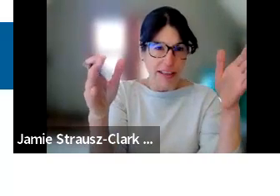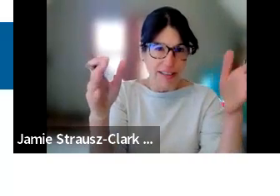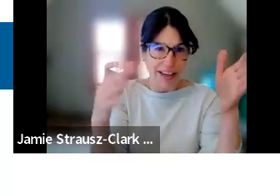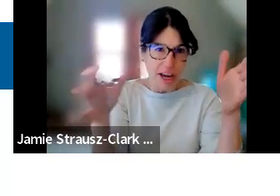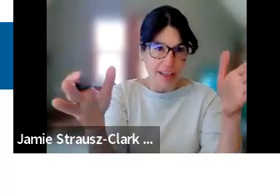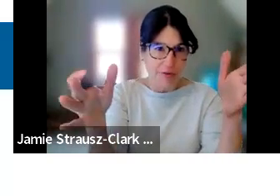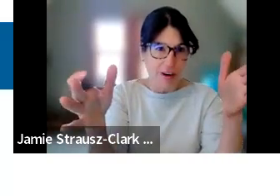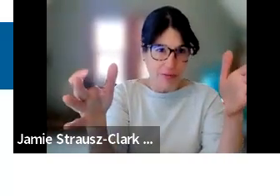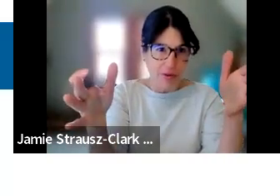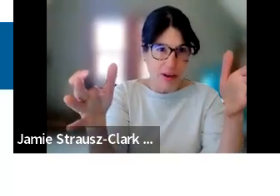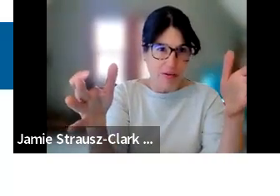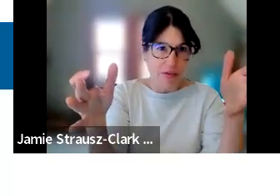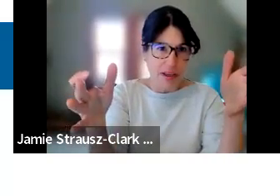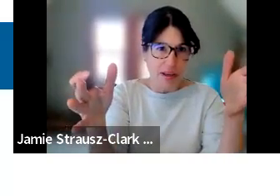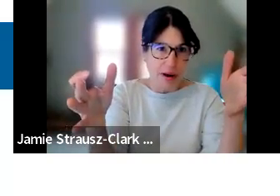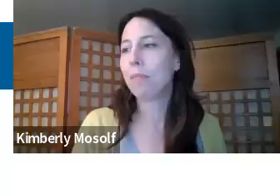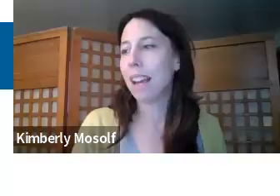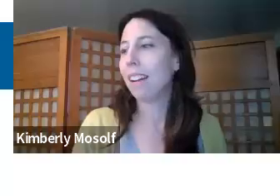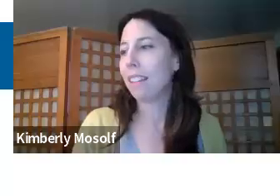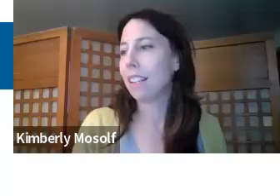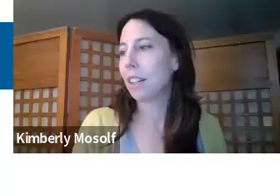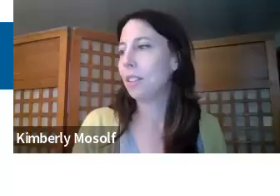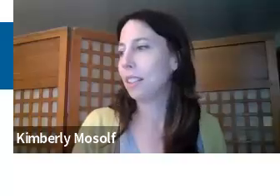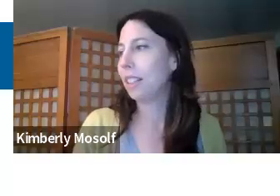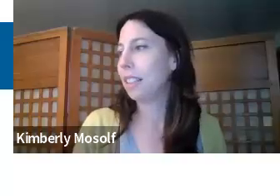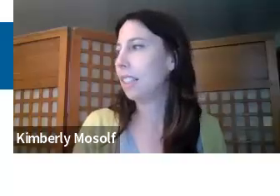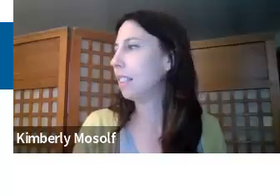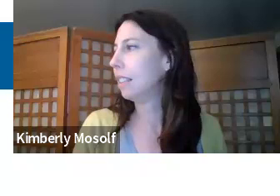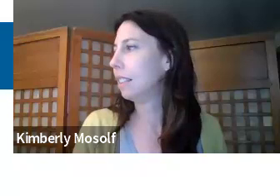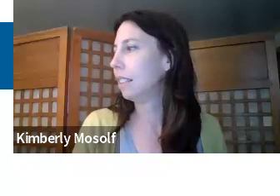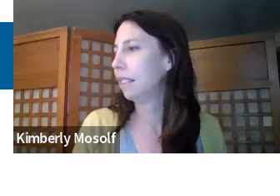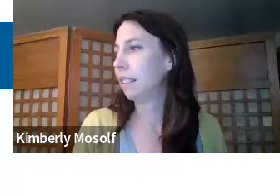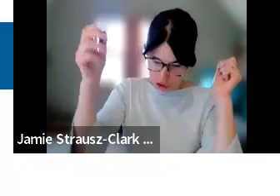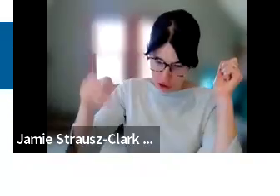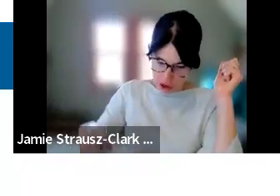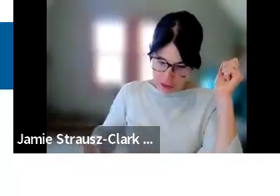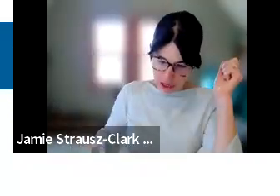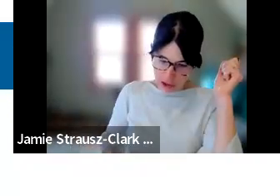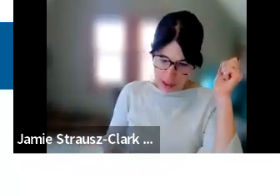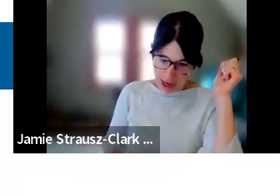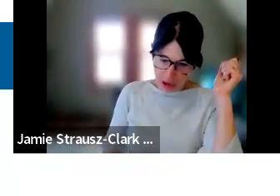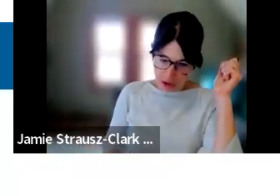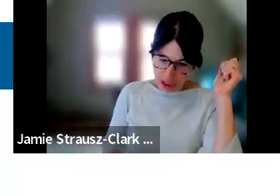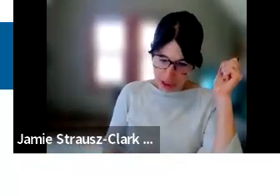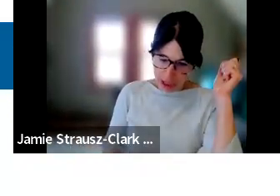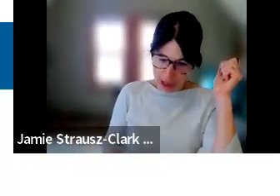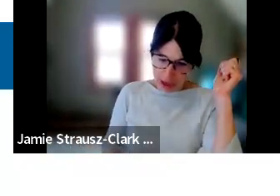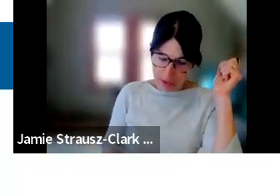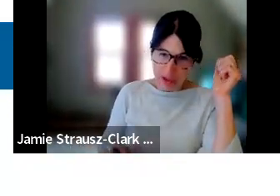removing that "such as" phrase will solve the problem. Yeah, I think so. Okay. That's an easy fix for sure. And then I just want to